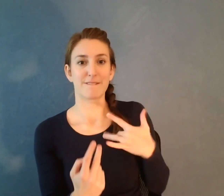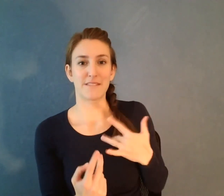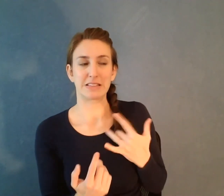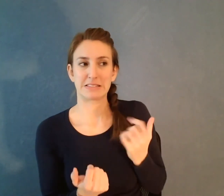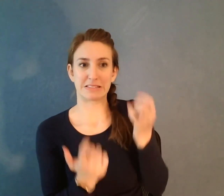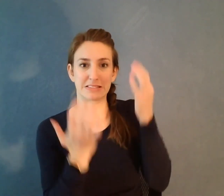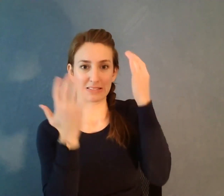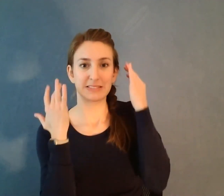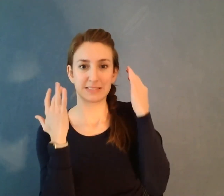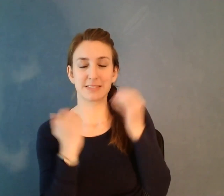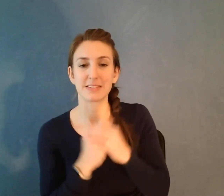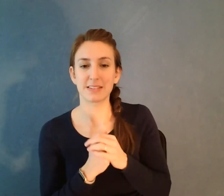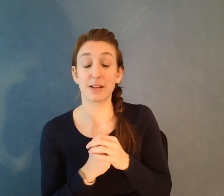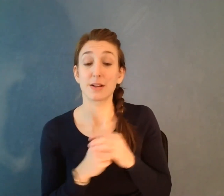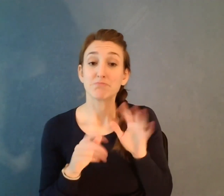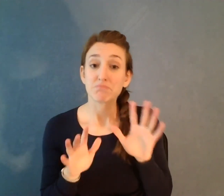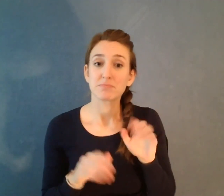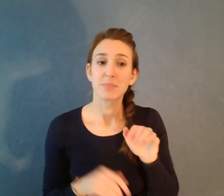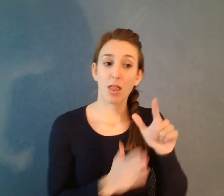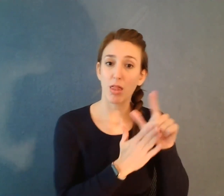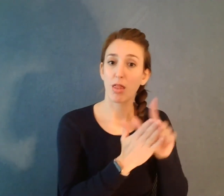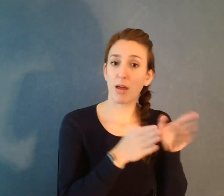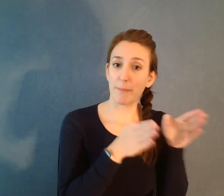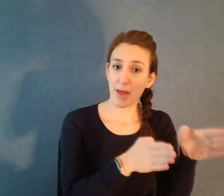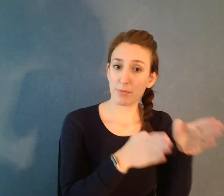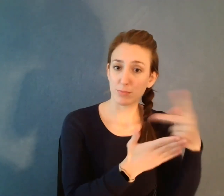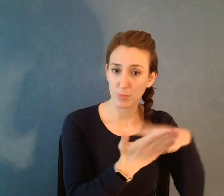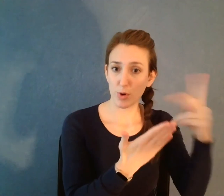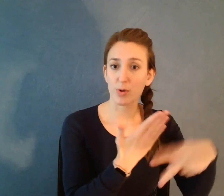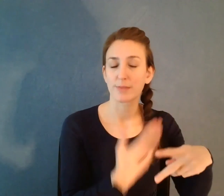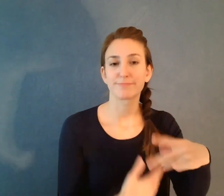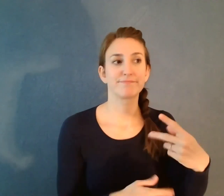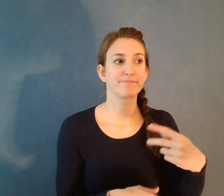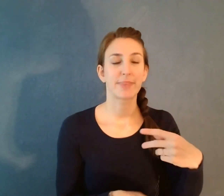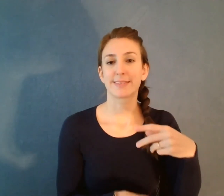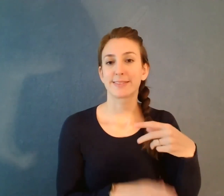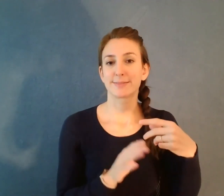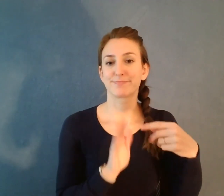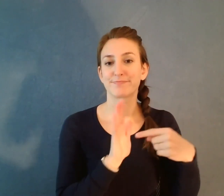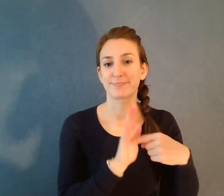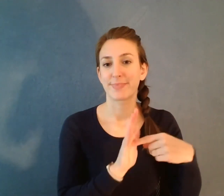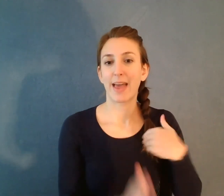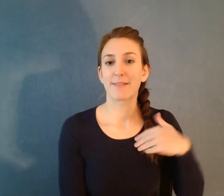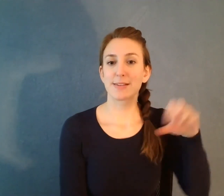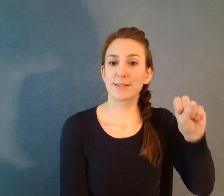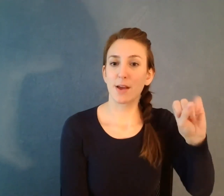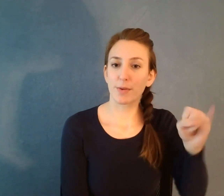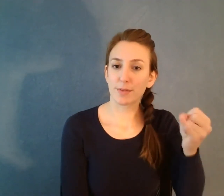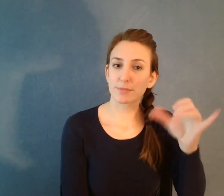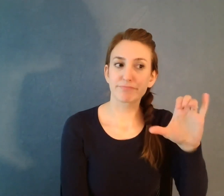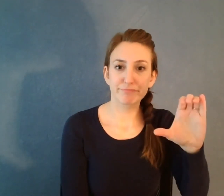program, which talked about how San Joaquin offers these flexible programs where you can do 3, 4, 5 years depending on your